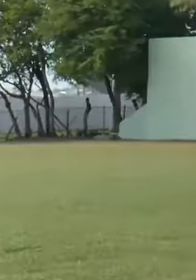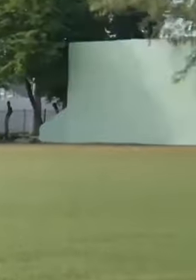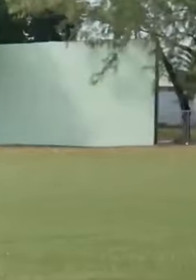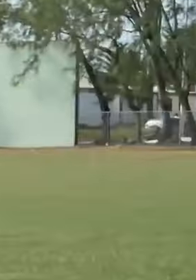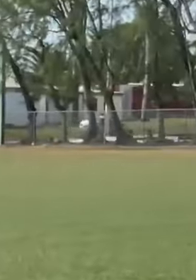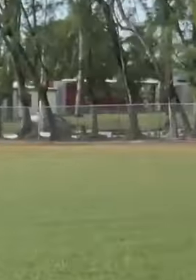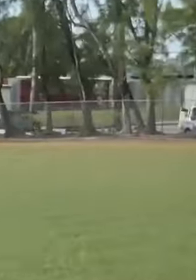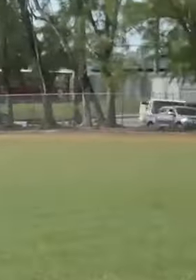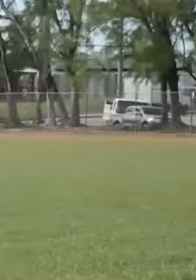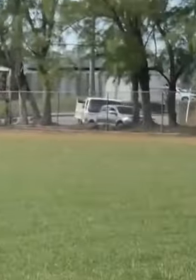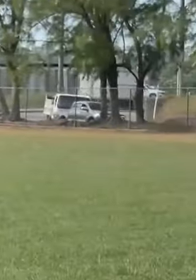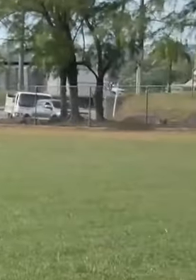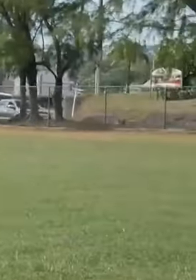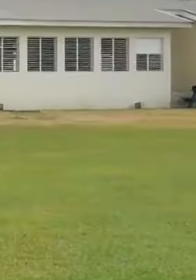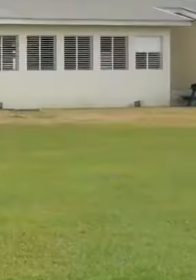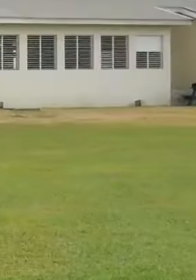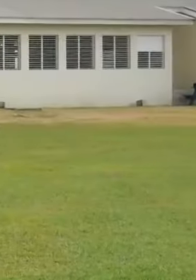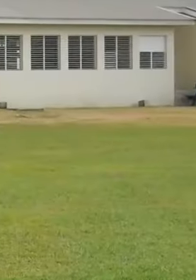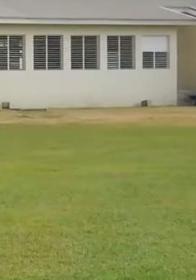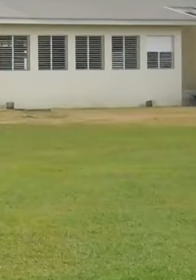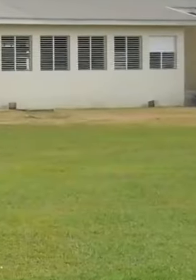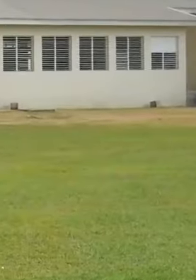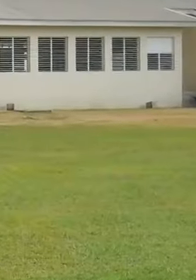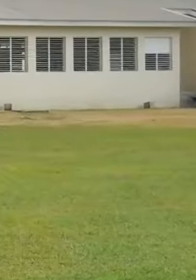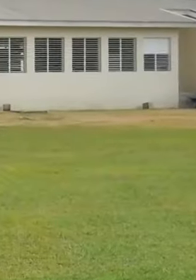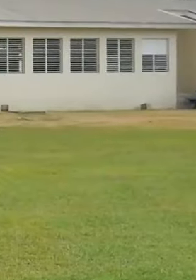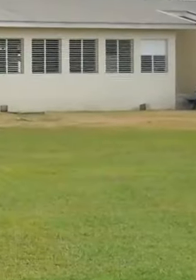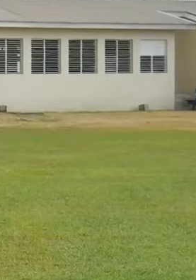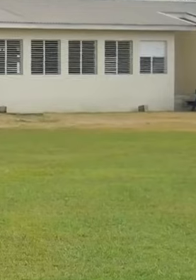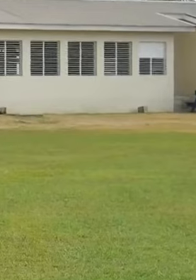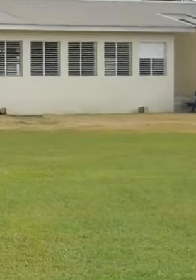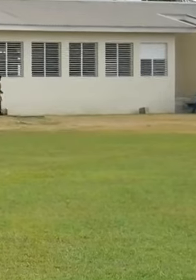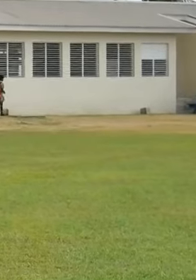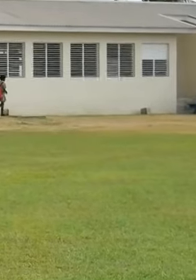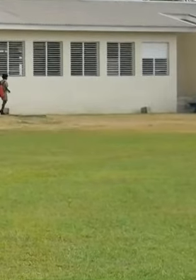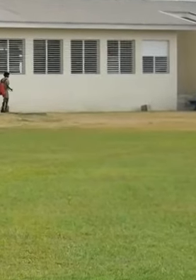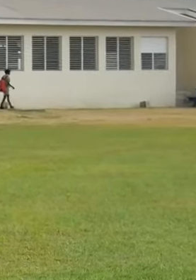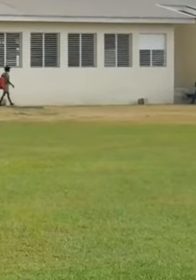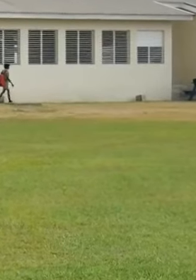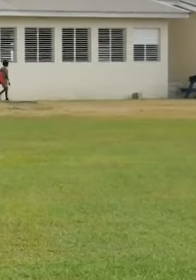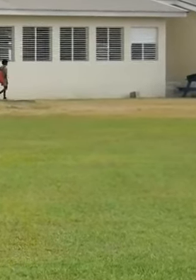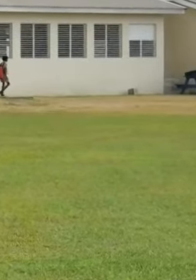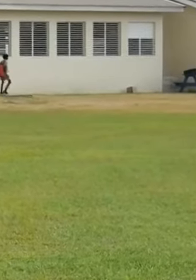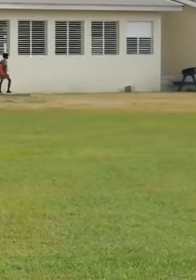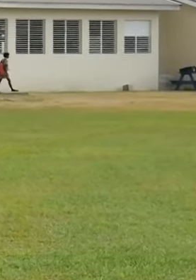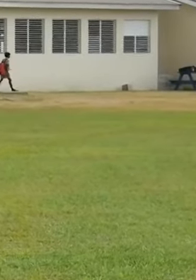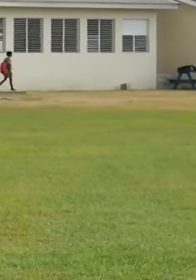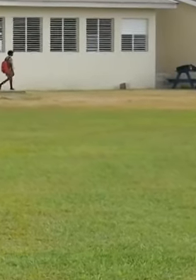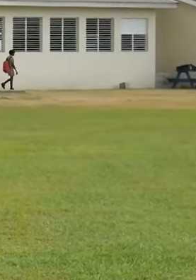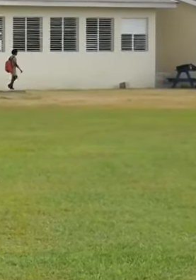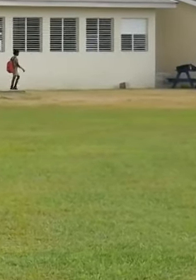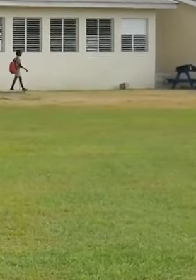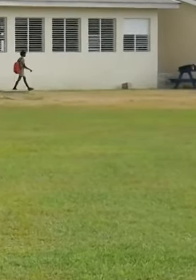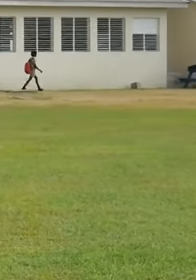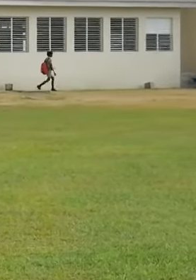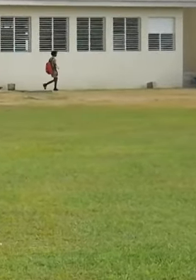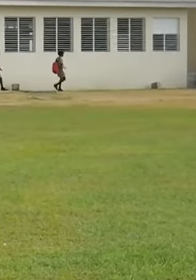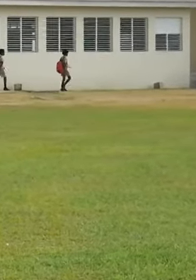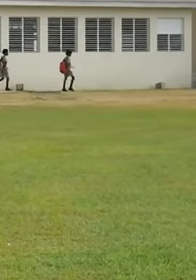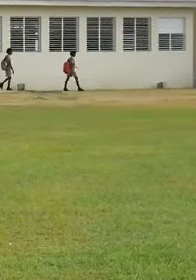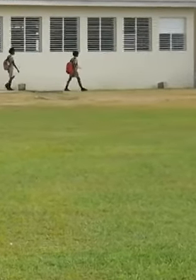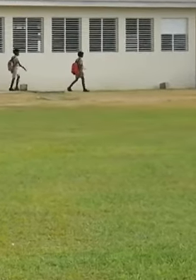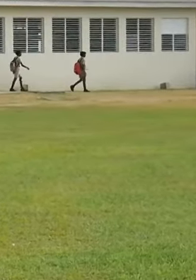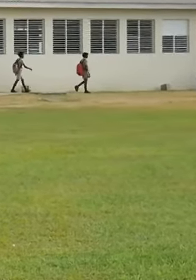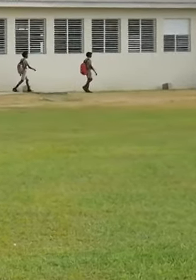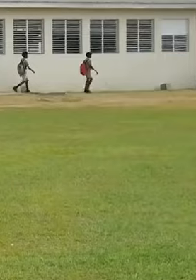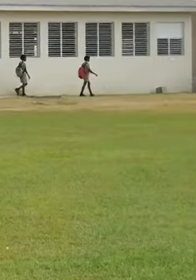Games. So there's no doubt that ahead of this year's BSAC, Shanicia is one of the athletes in the spotlight, as a favorite to do well for